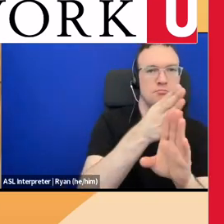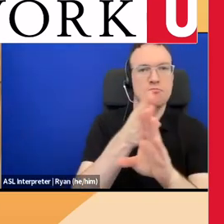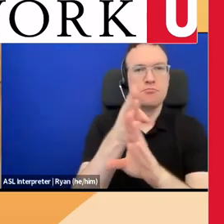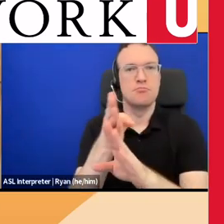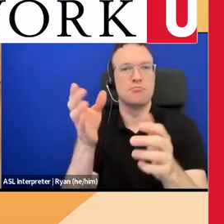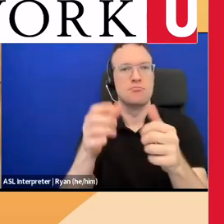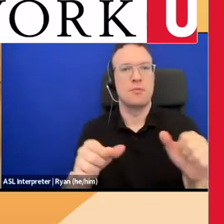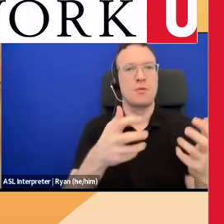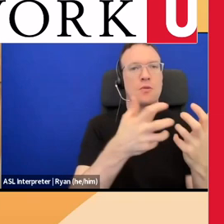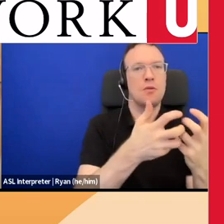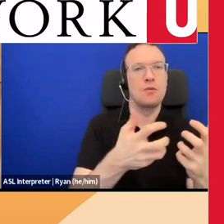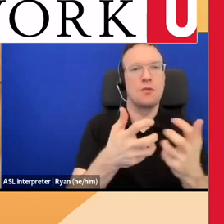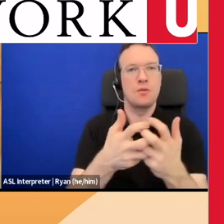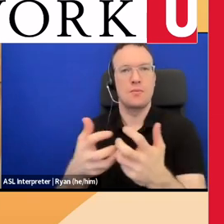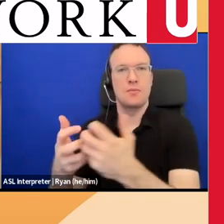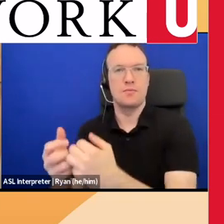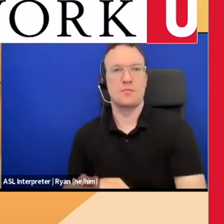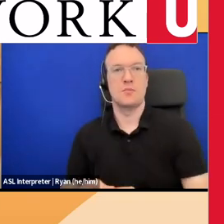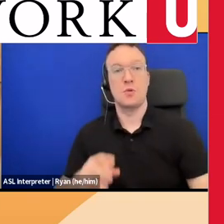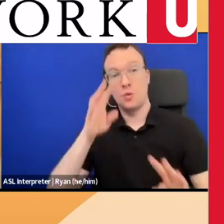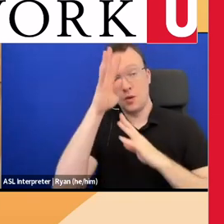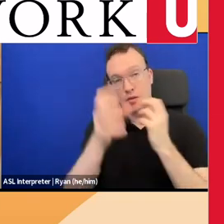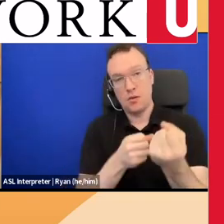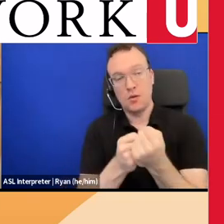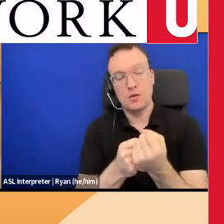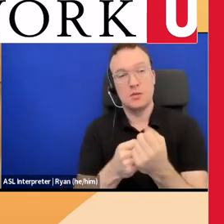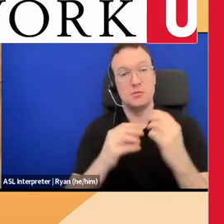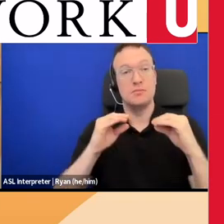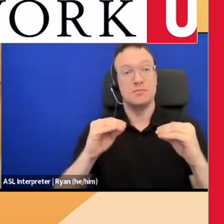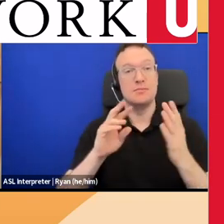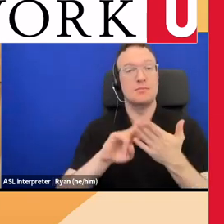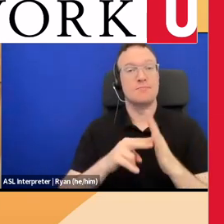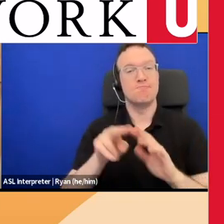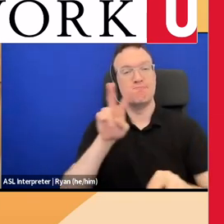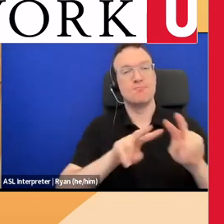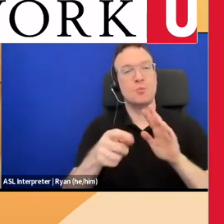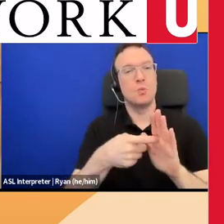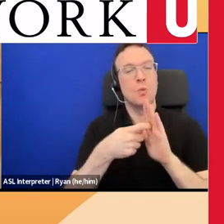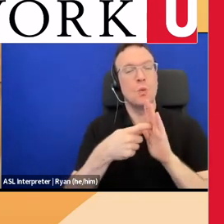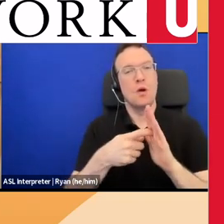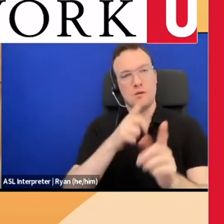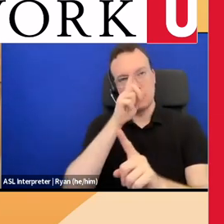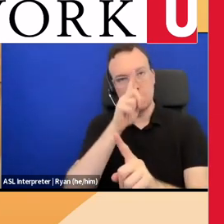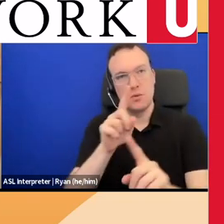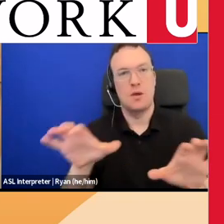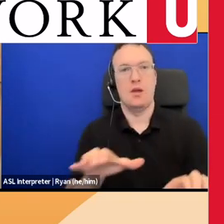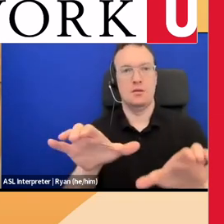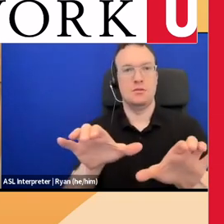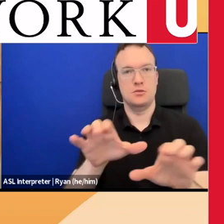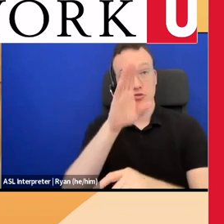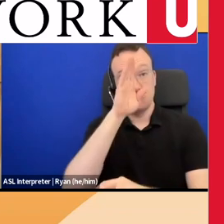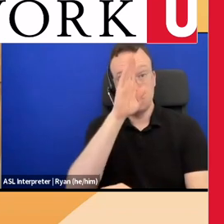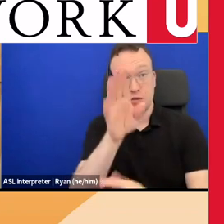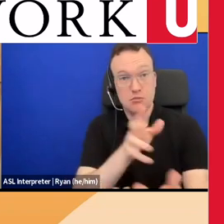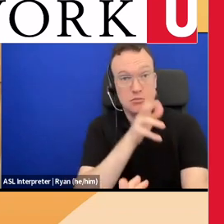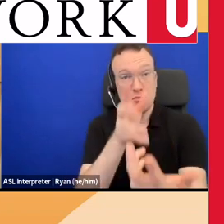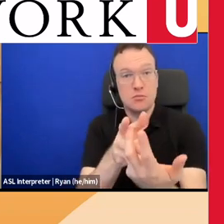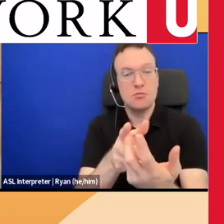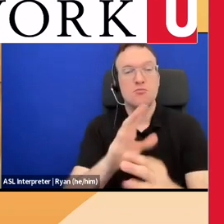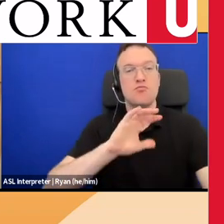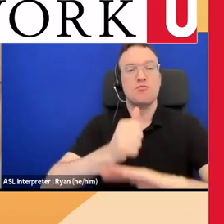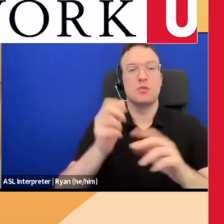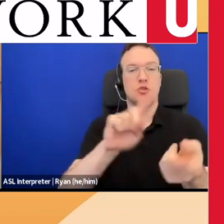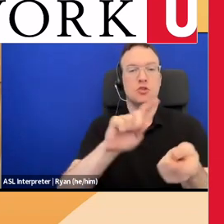To say that creative solidarity is pedagogical is to observe that it requires intentional actions that are directed toward producing a